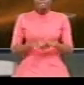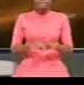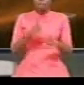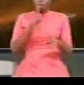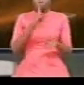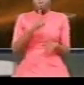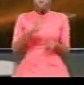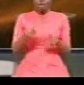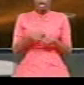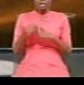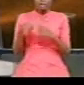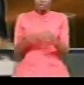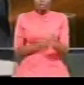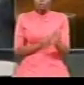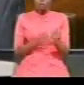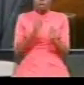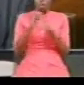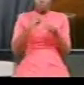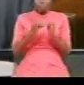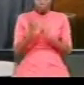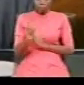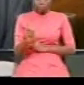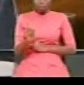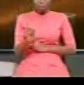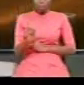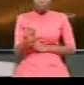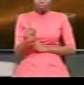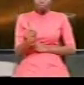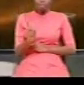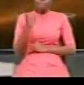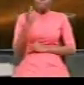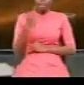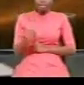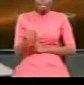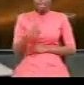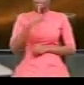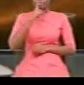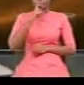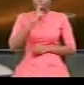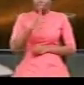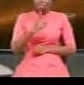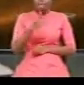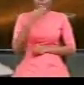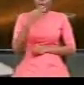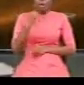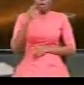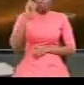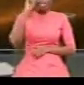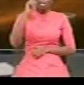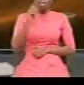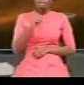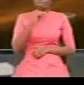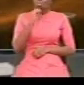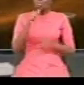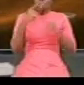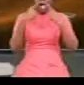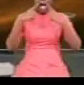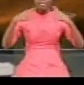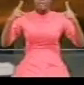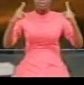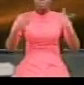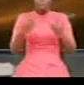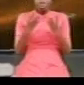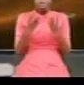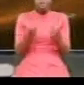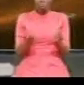as follows. One, the certainty of his unannounced